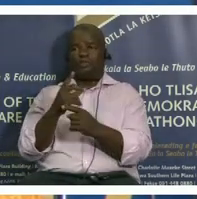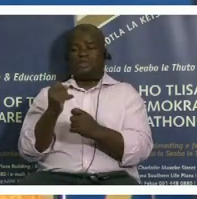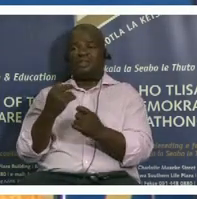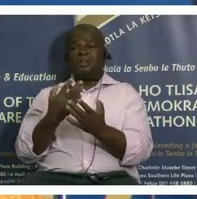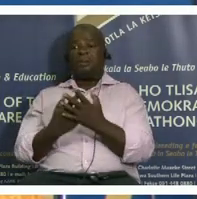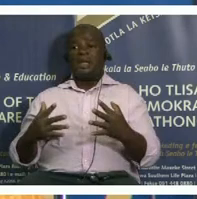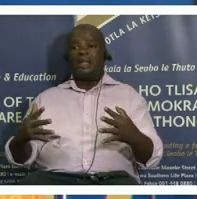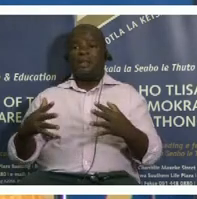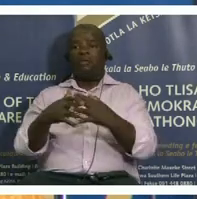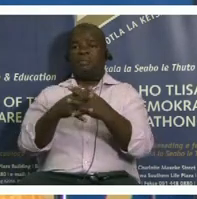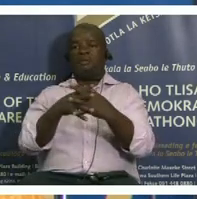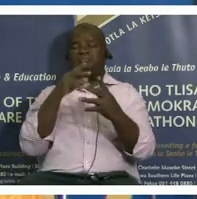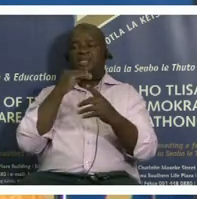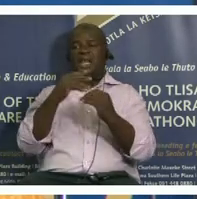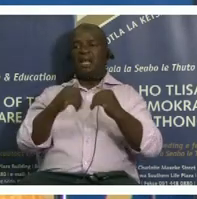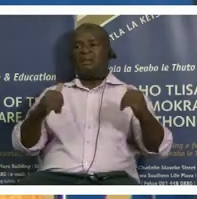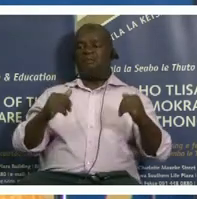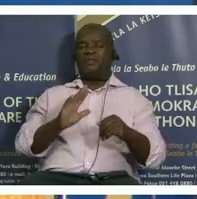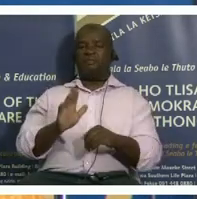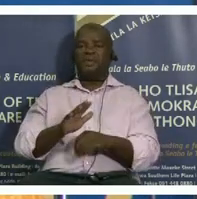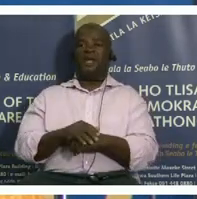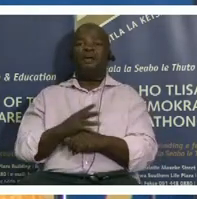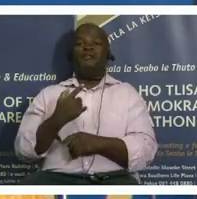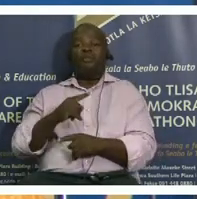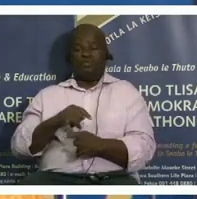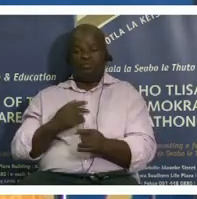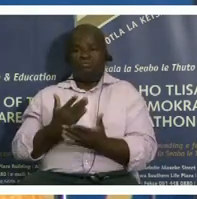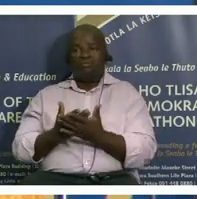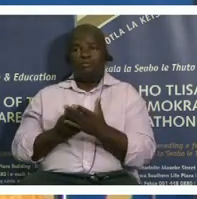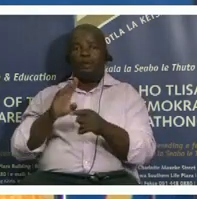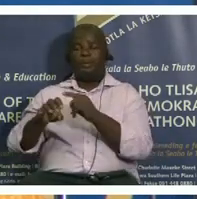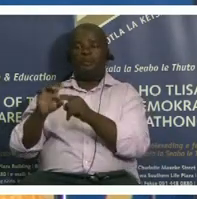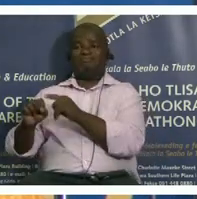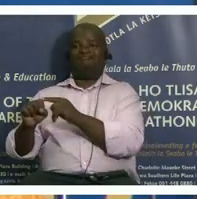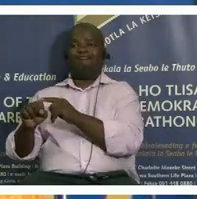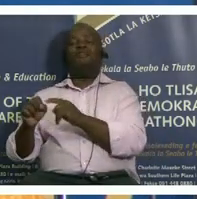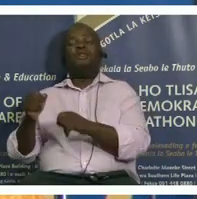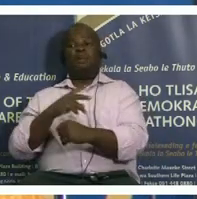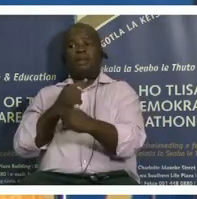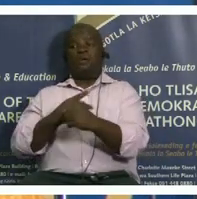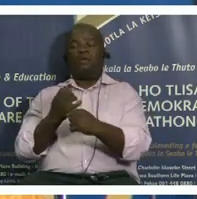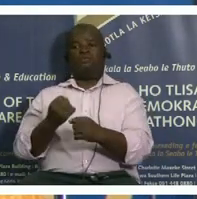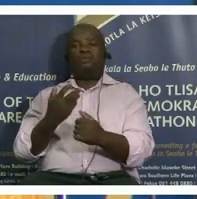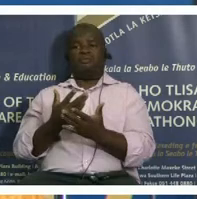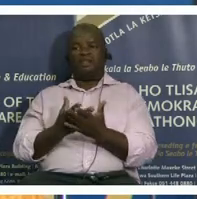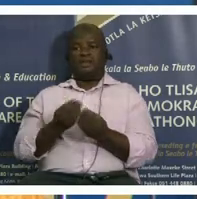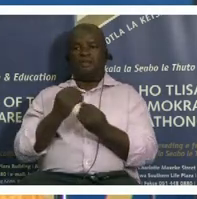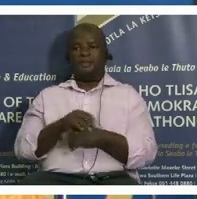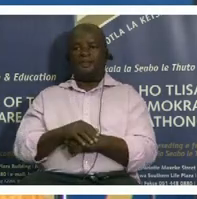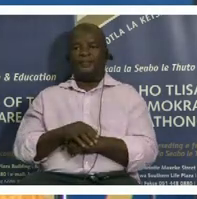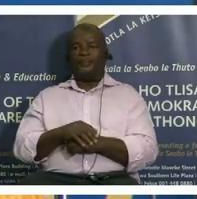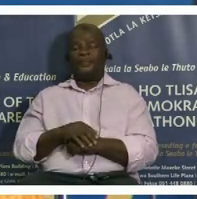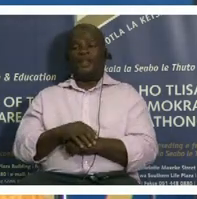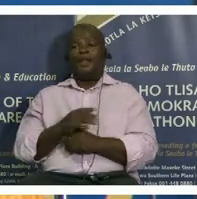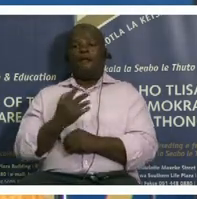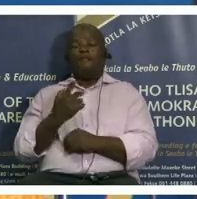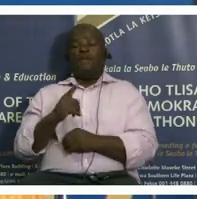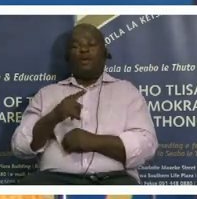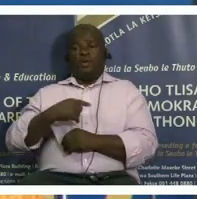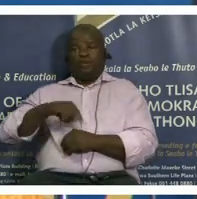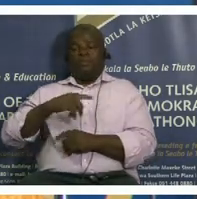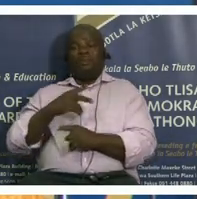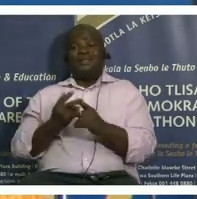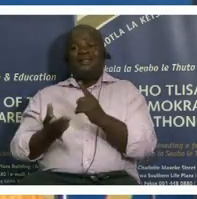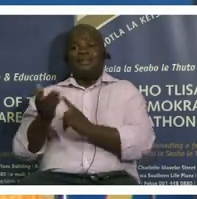us, and to realize our strength and endless of possibilities. For us to achieve